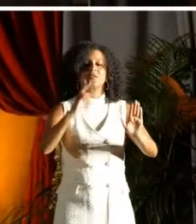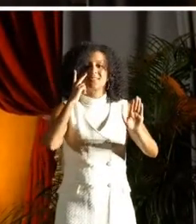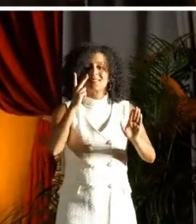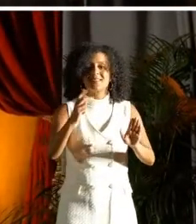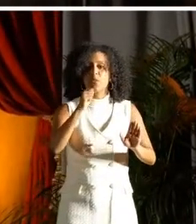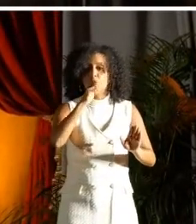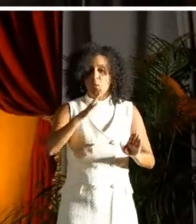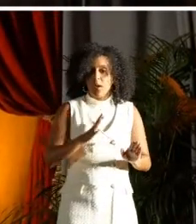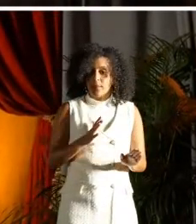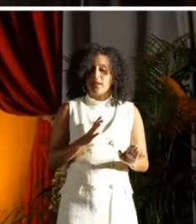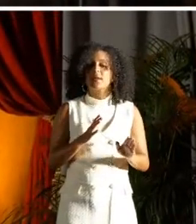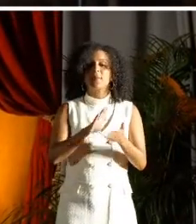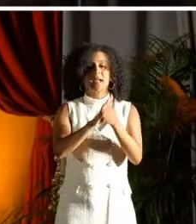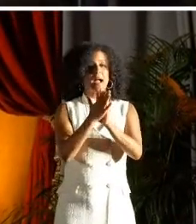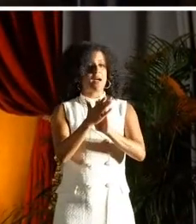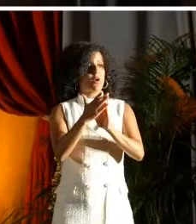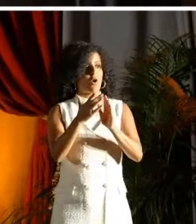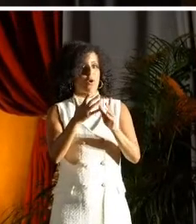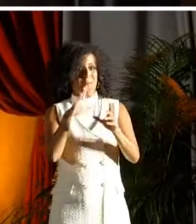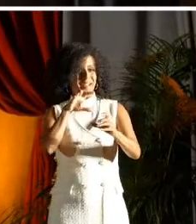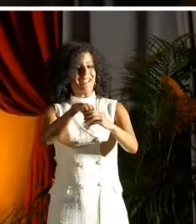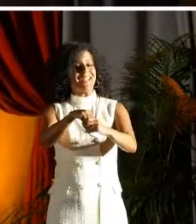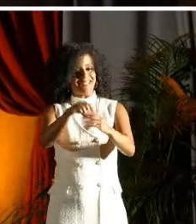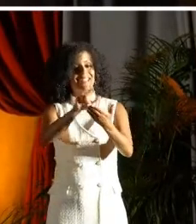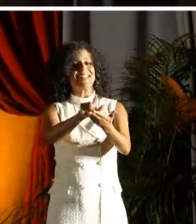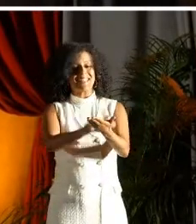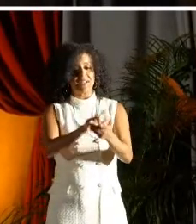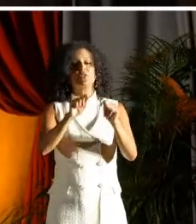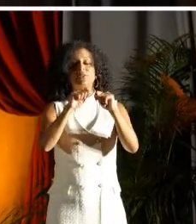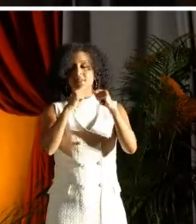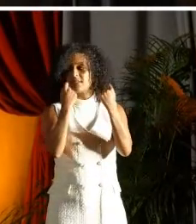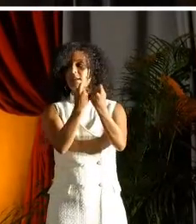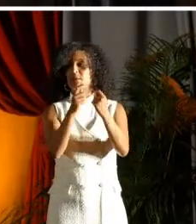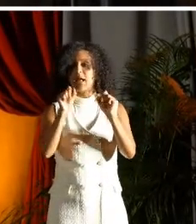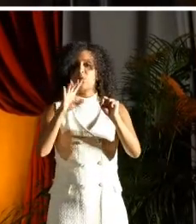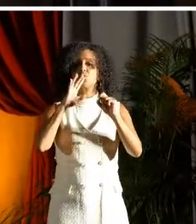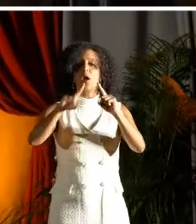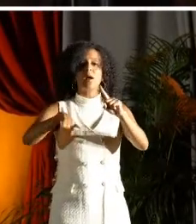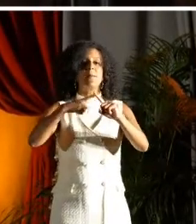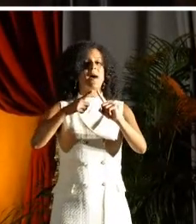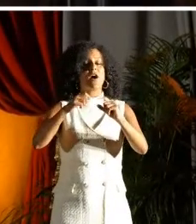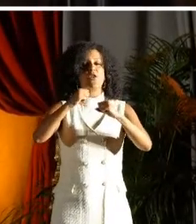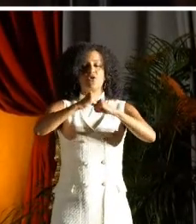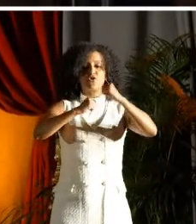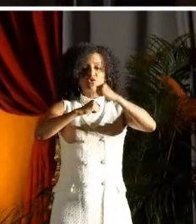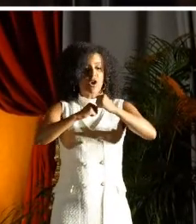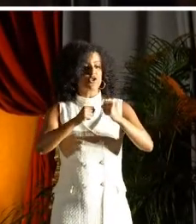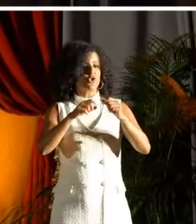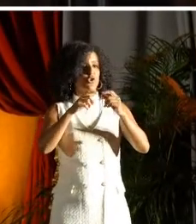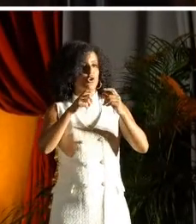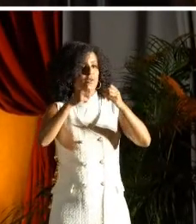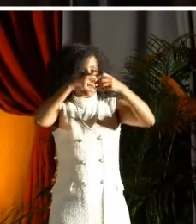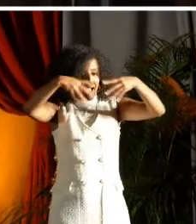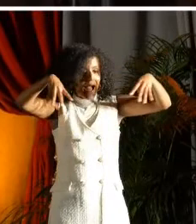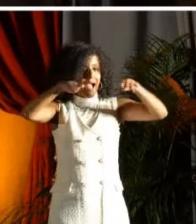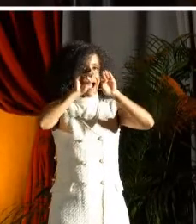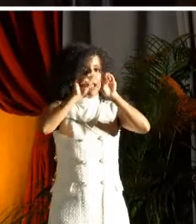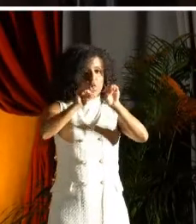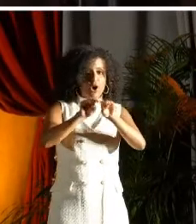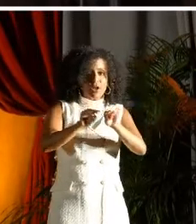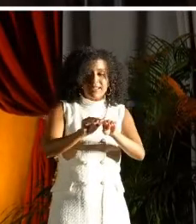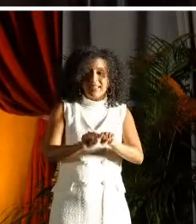women on the legal team. Can you talk about, in terms of the structure, the hierarchy, et cetera, in terms